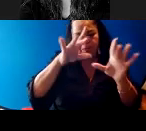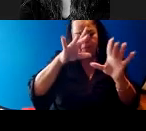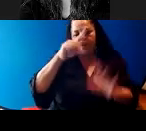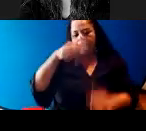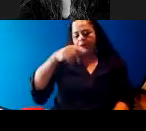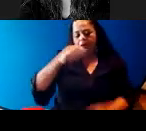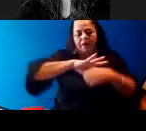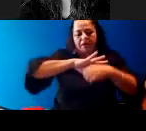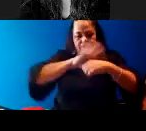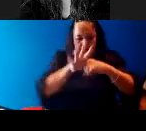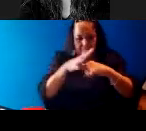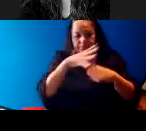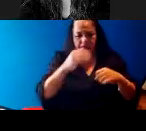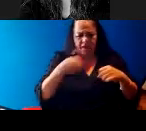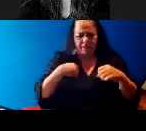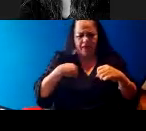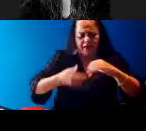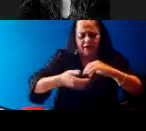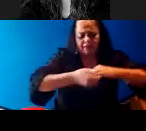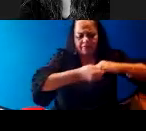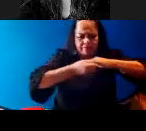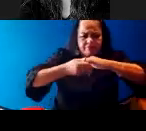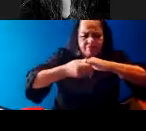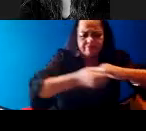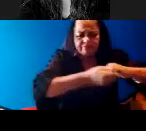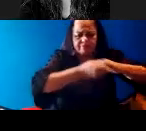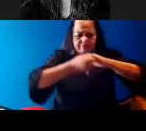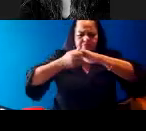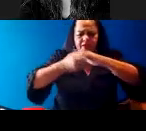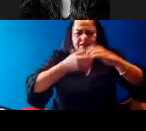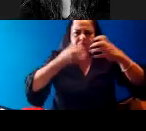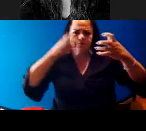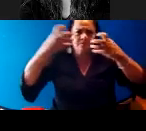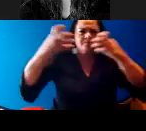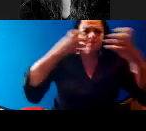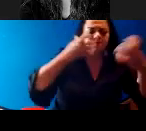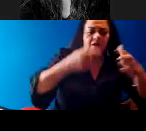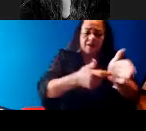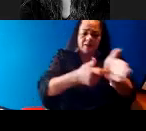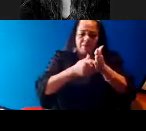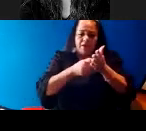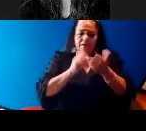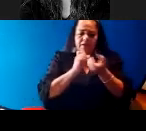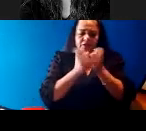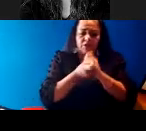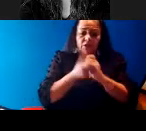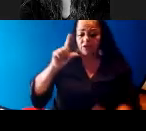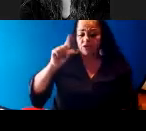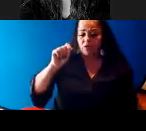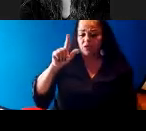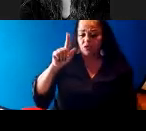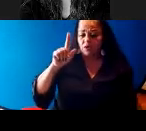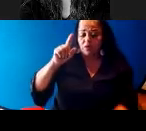diverse and unified collection of voices demanding change. In 2021, in the wake of the